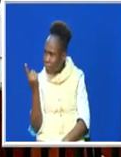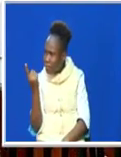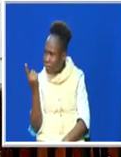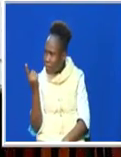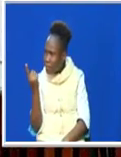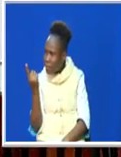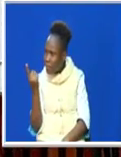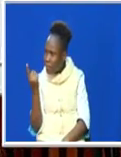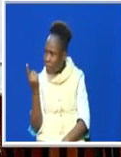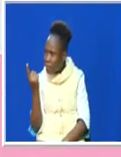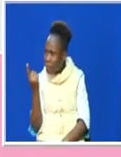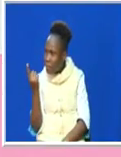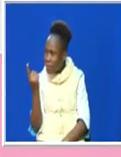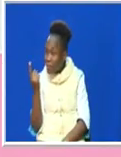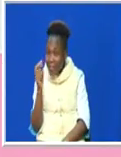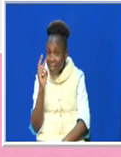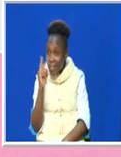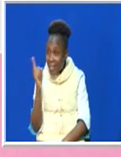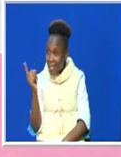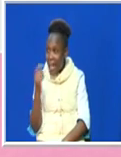I have